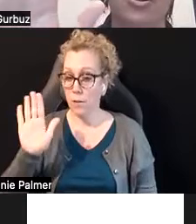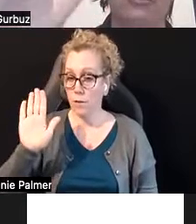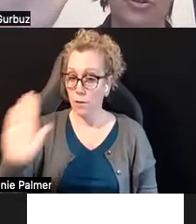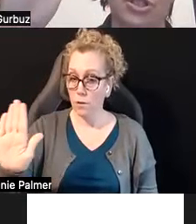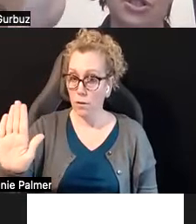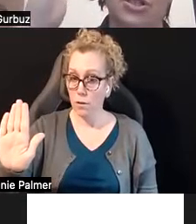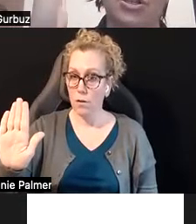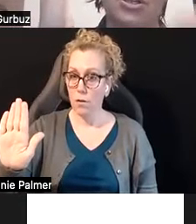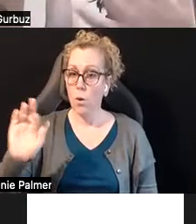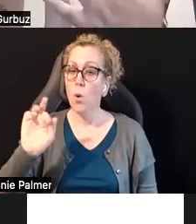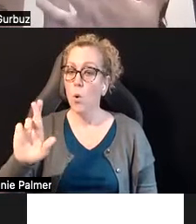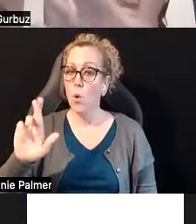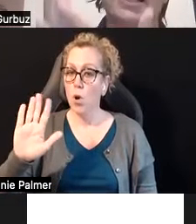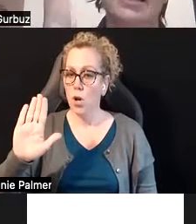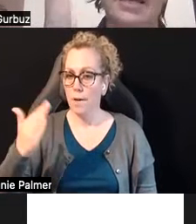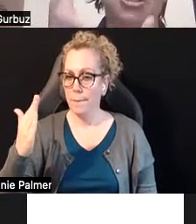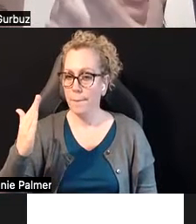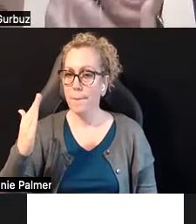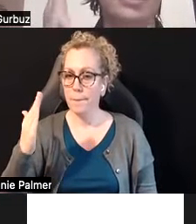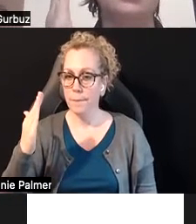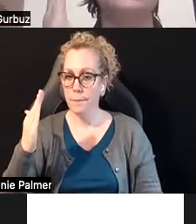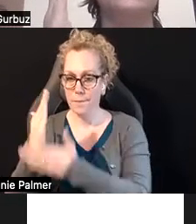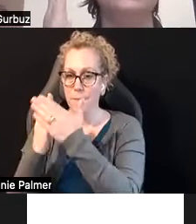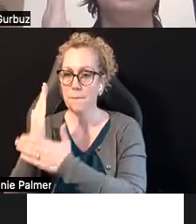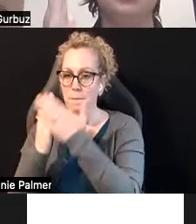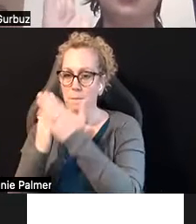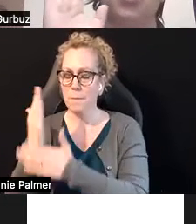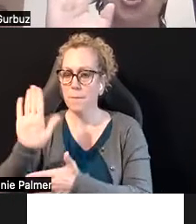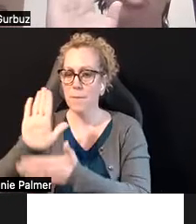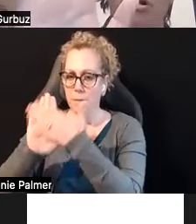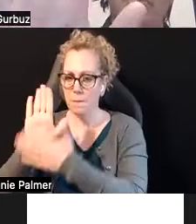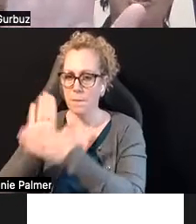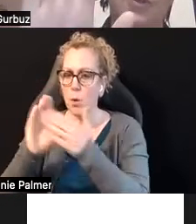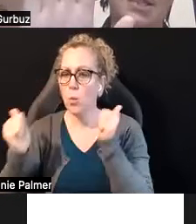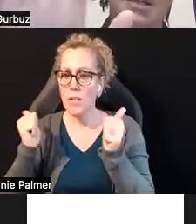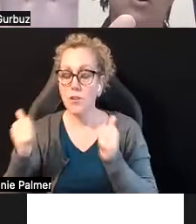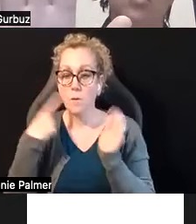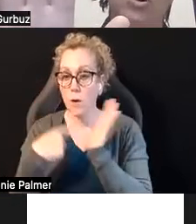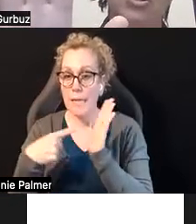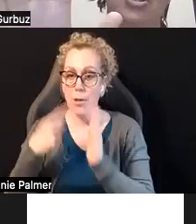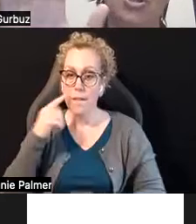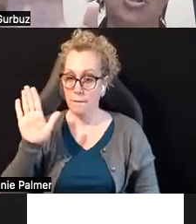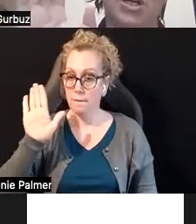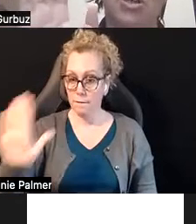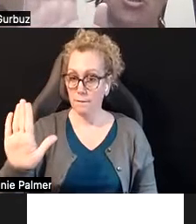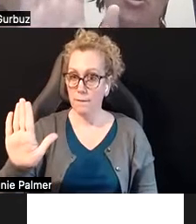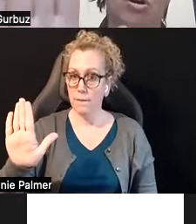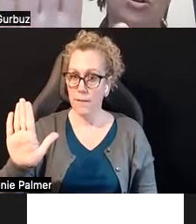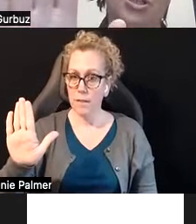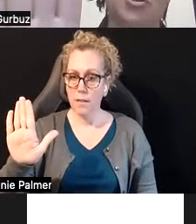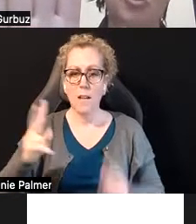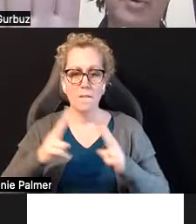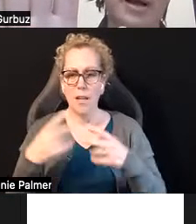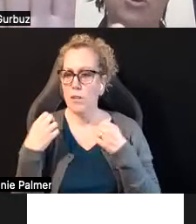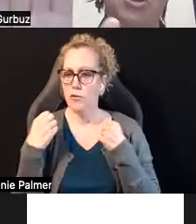outwards versus just seeing like the edge of your hand, because when your palm is facing outwards, you get a